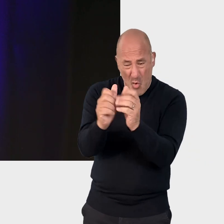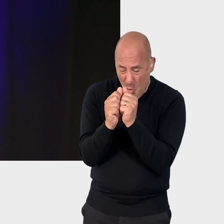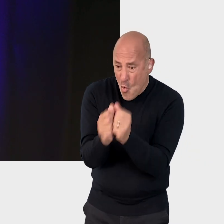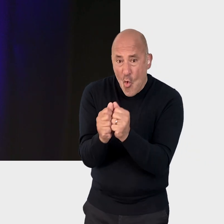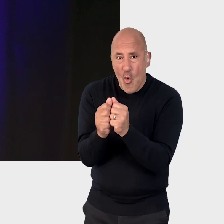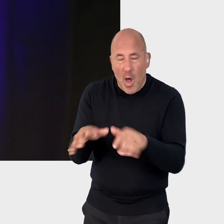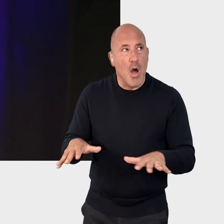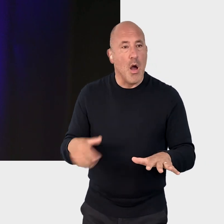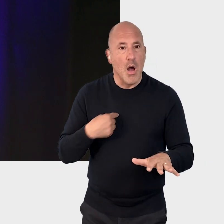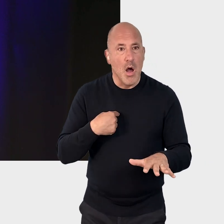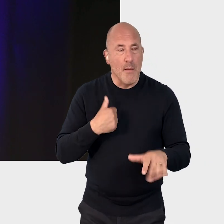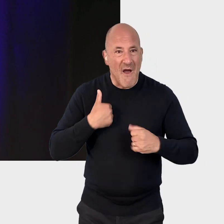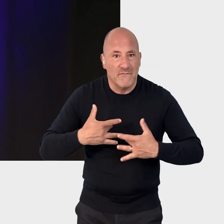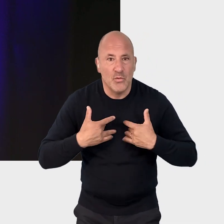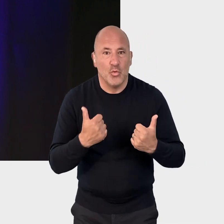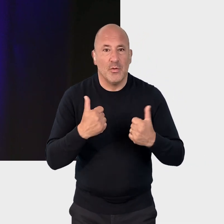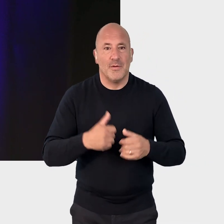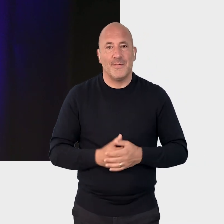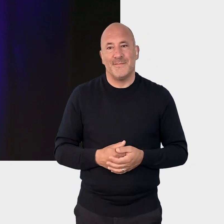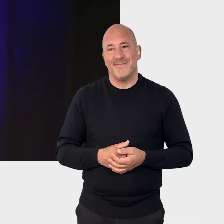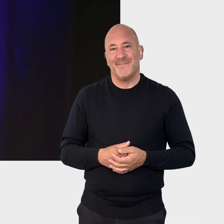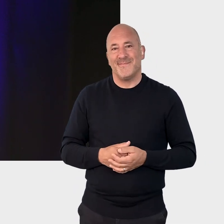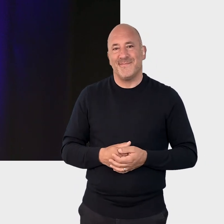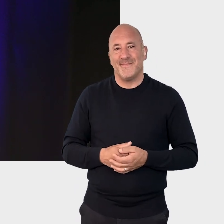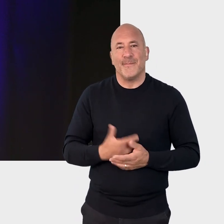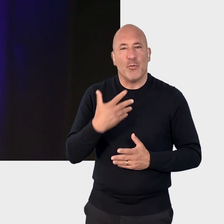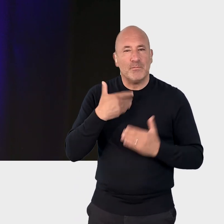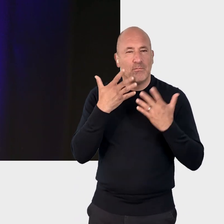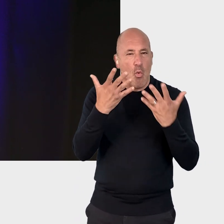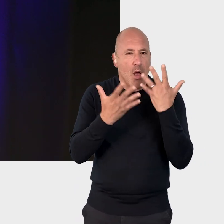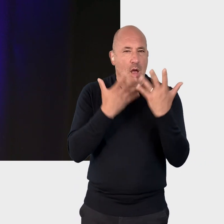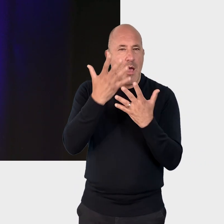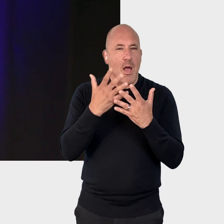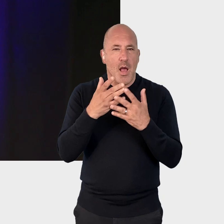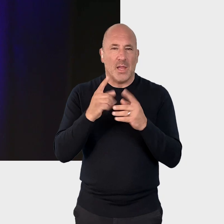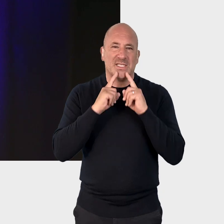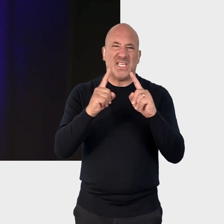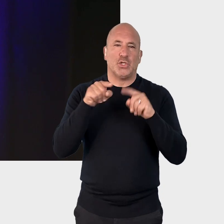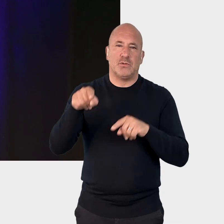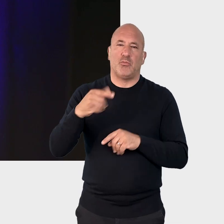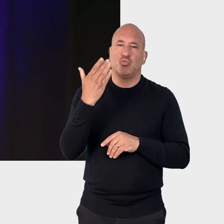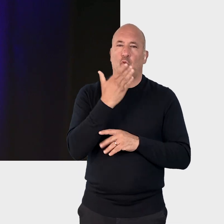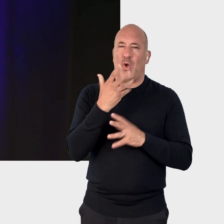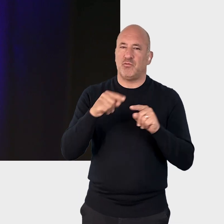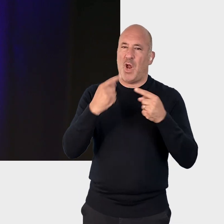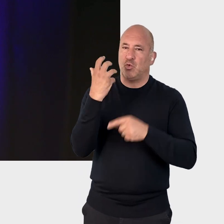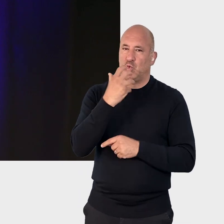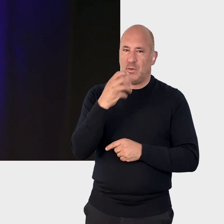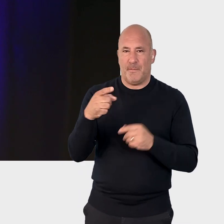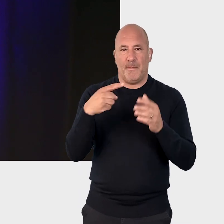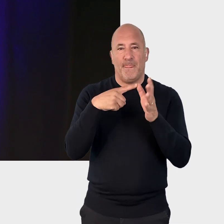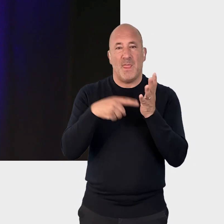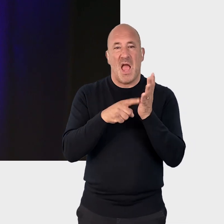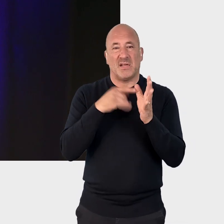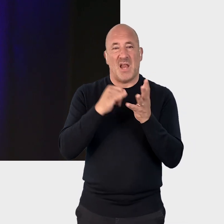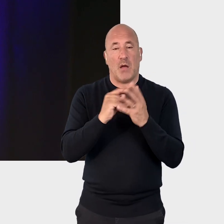children that their opinions are valid and valued. Just by way of giving, I suppose, a little bit more insight into the